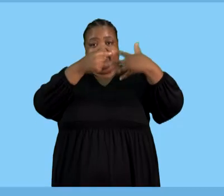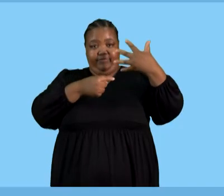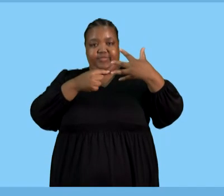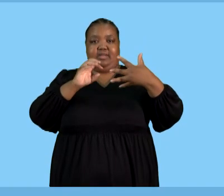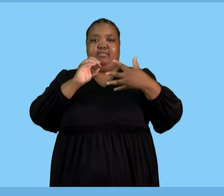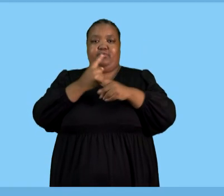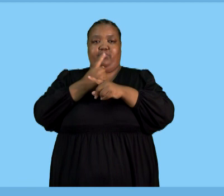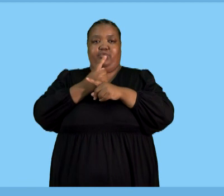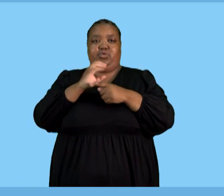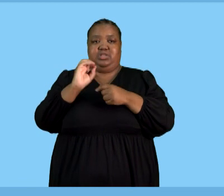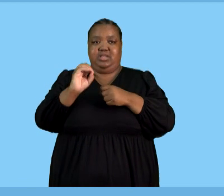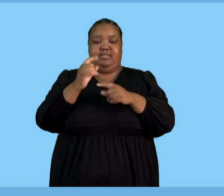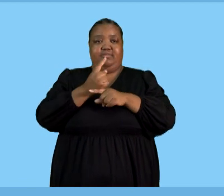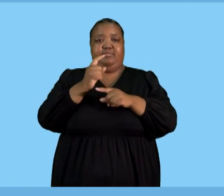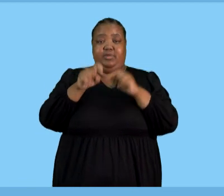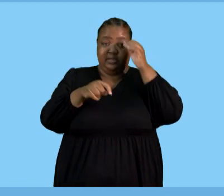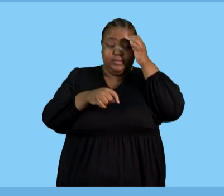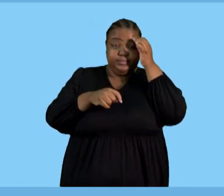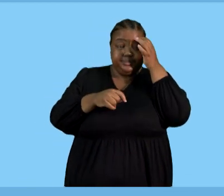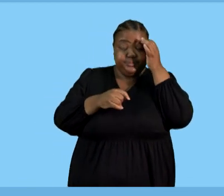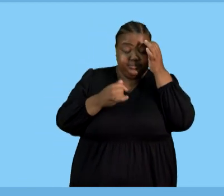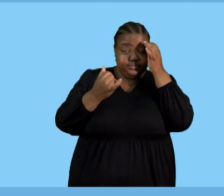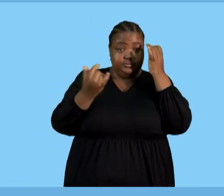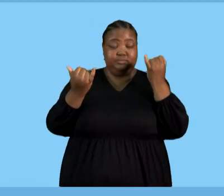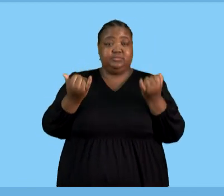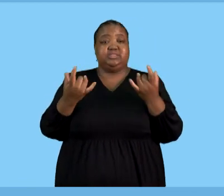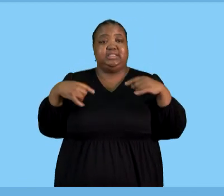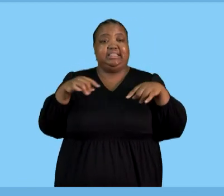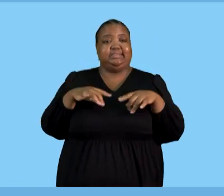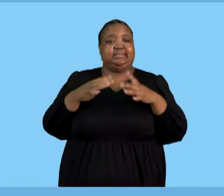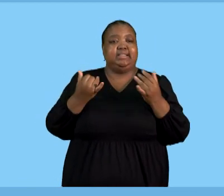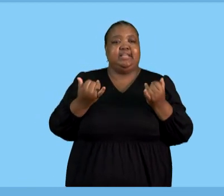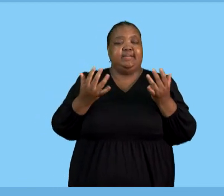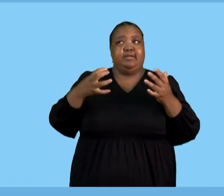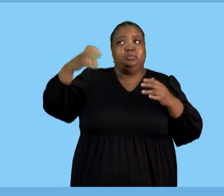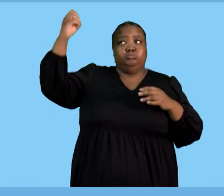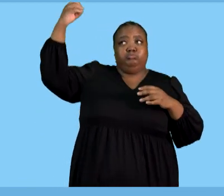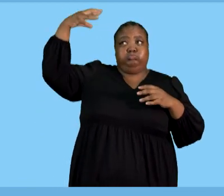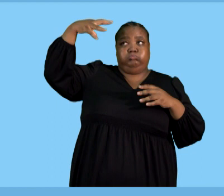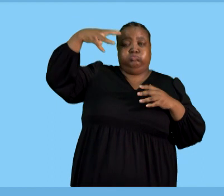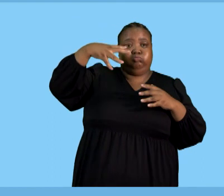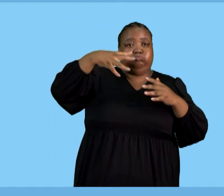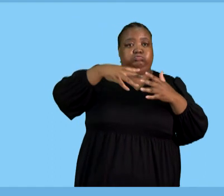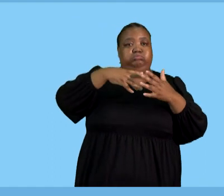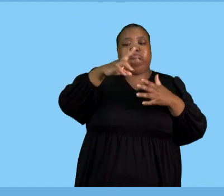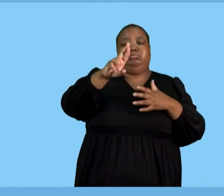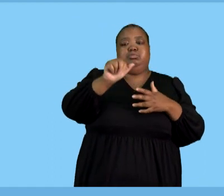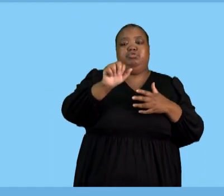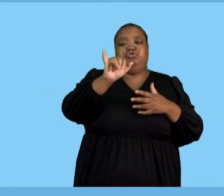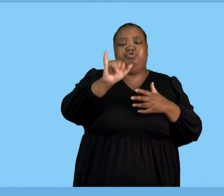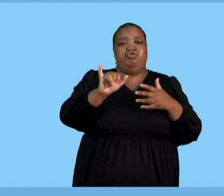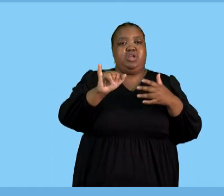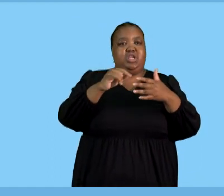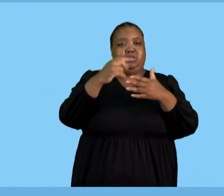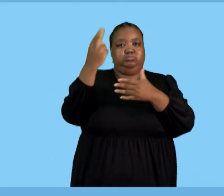So this is basically what you've been talking about here, our ray diagram. So a ray diagram is a drawing that